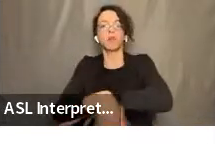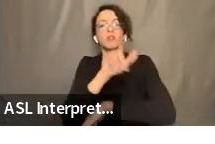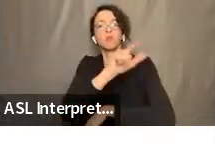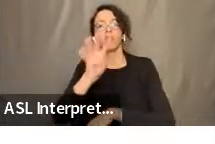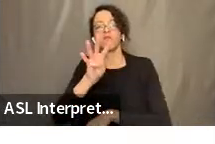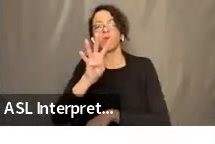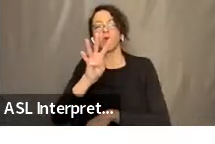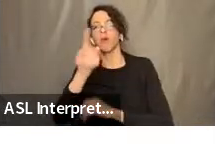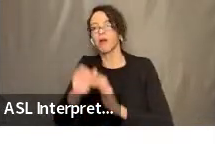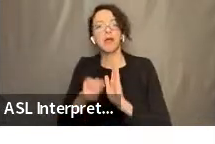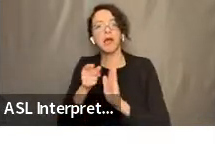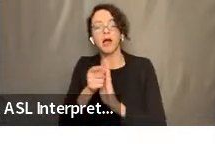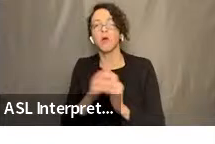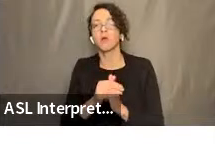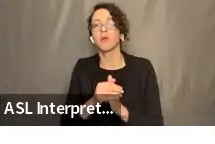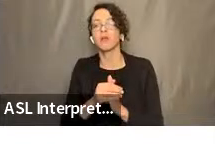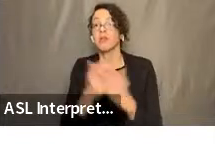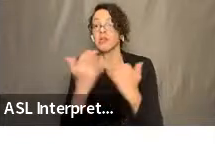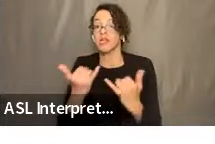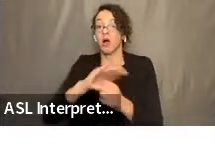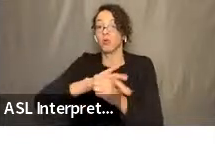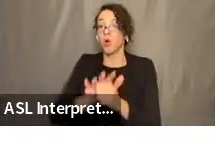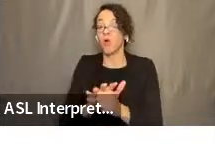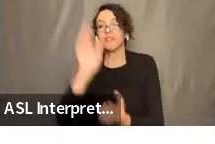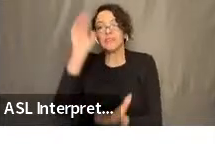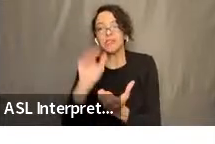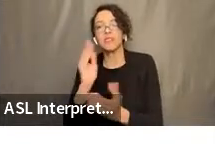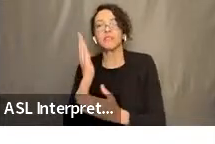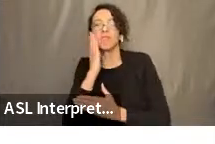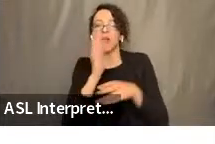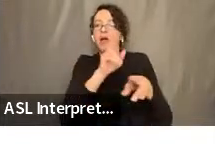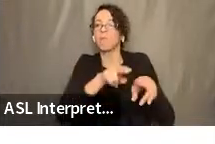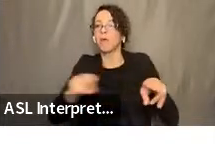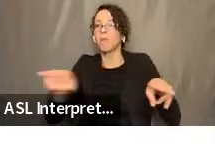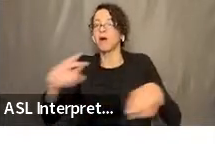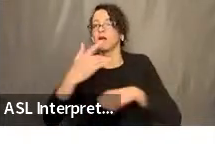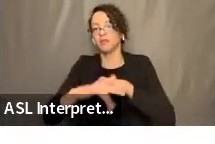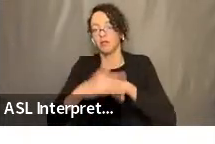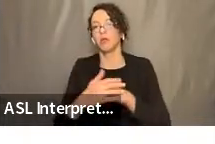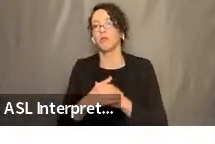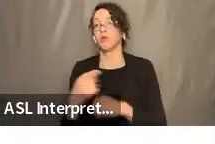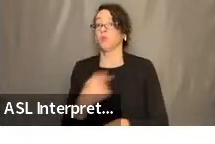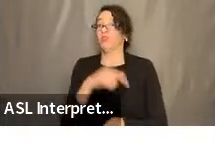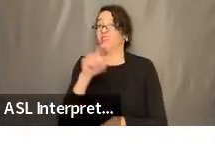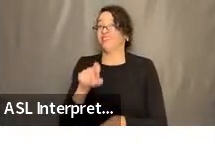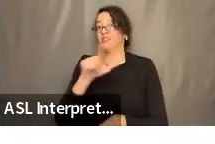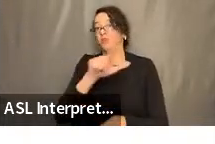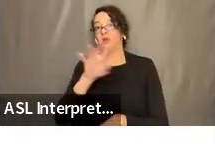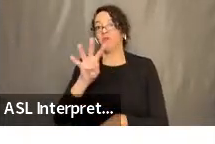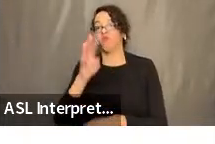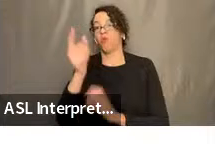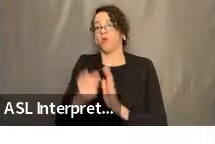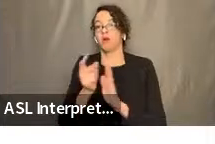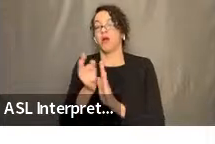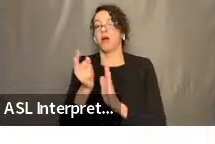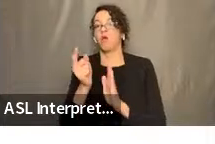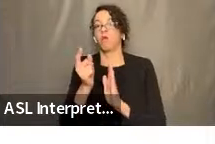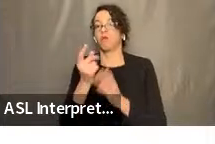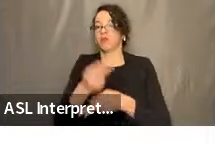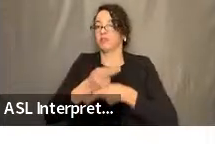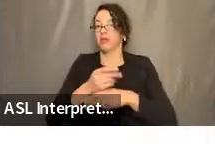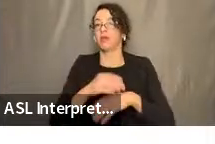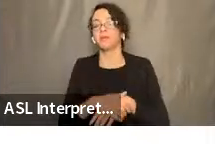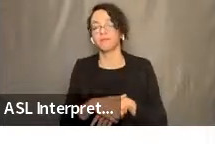COVID, there are less beds available. We need 24-hour care. Yes, there are as well